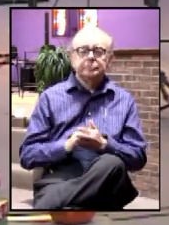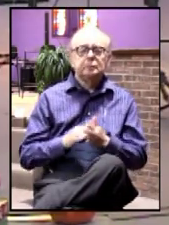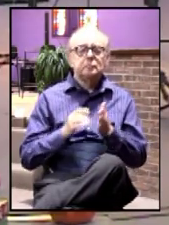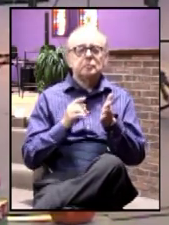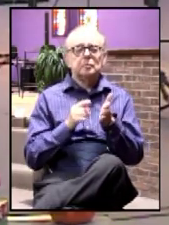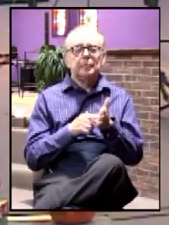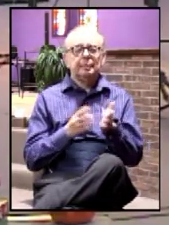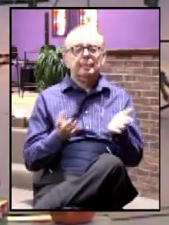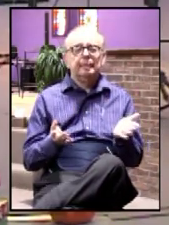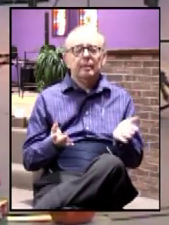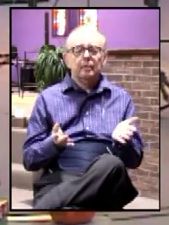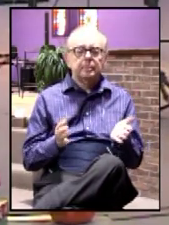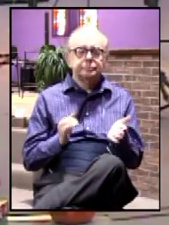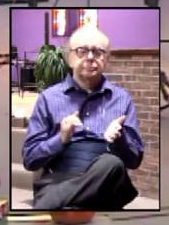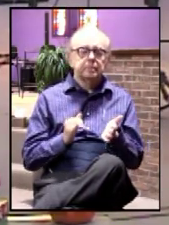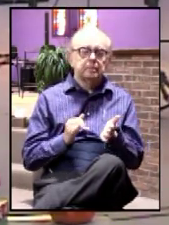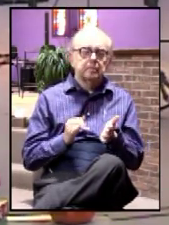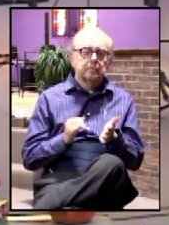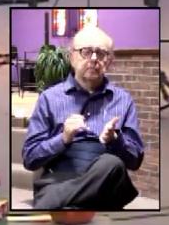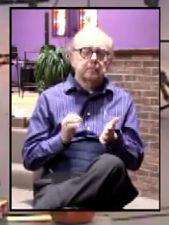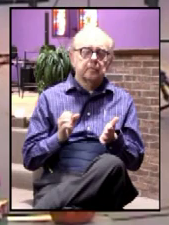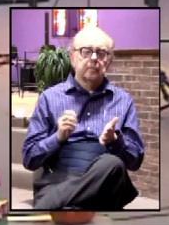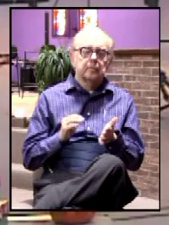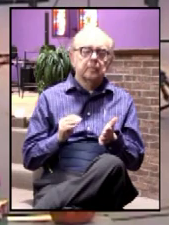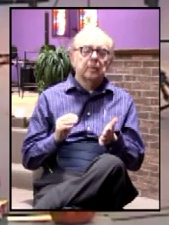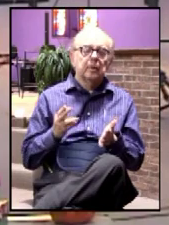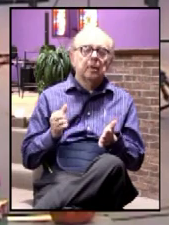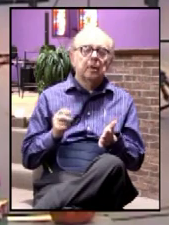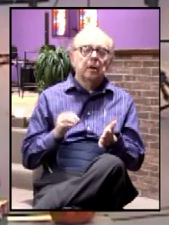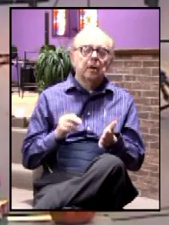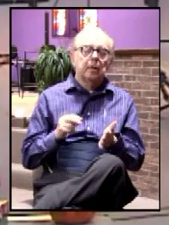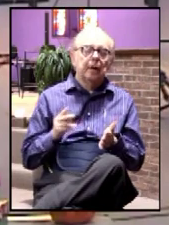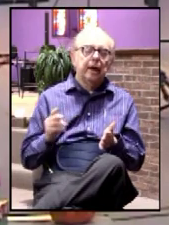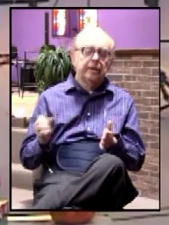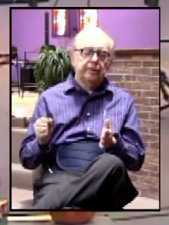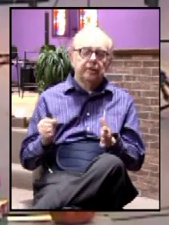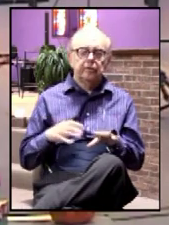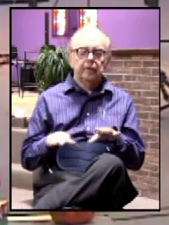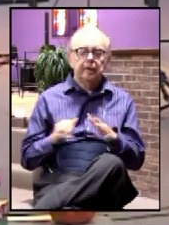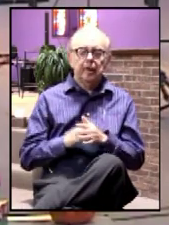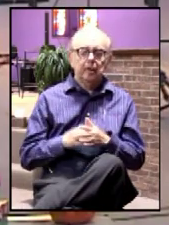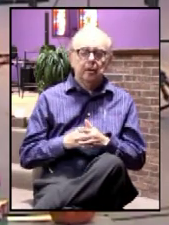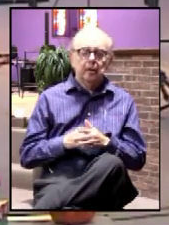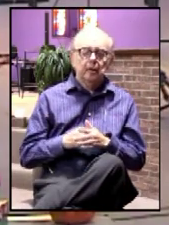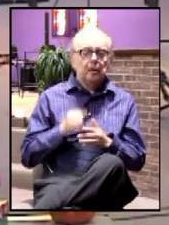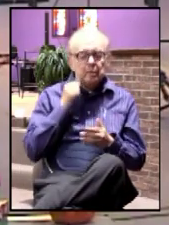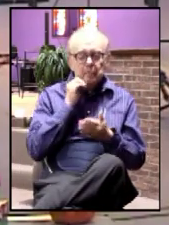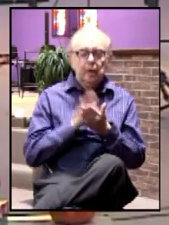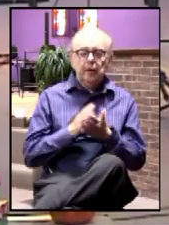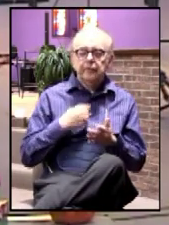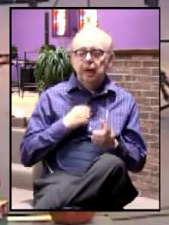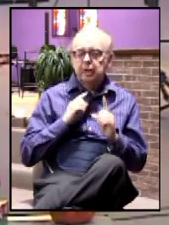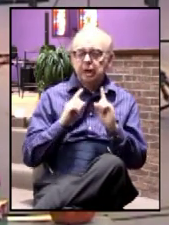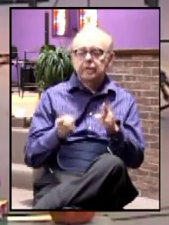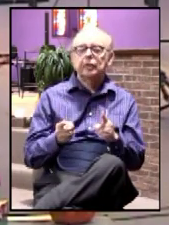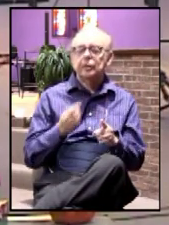That show, Tom Hanks is showing in it. Diana and I got to go see